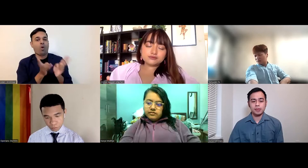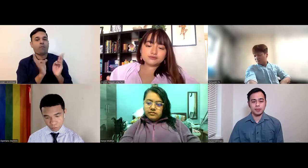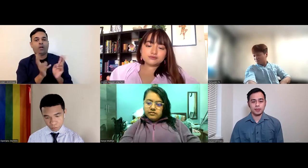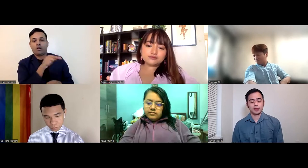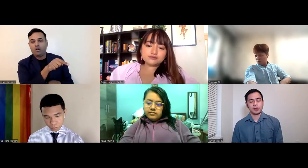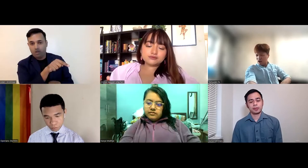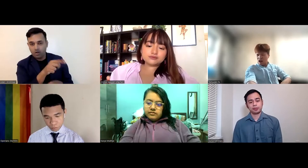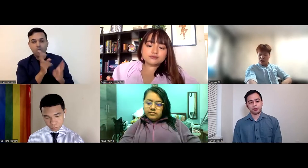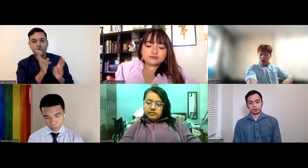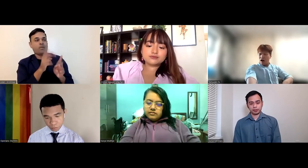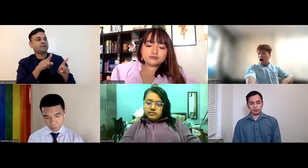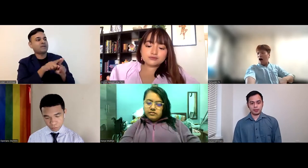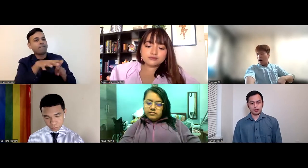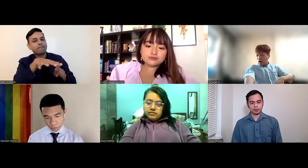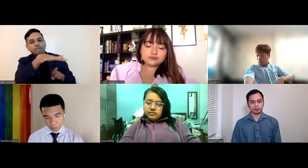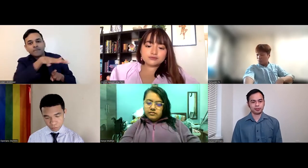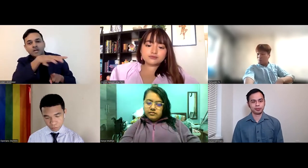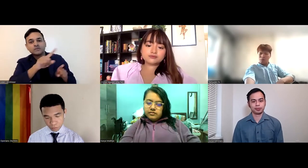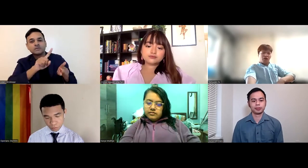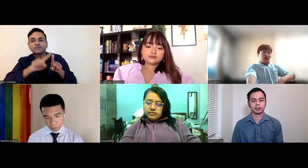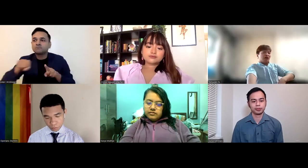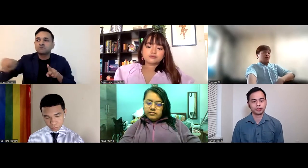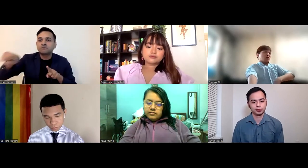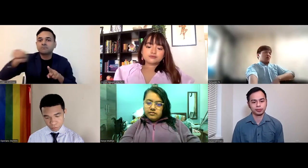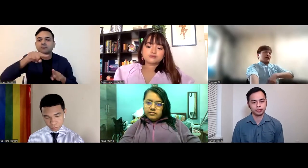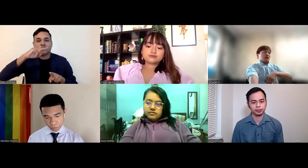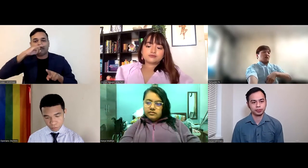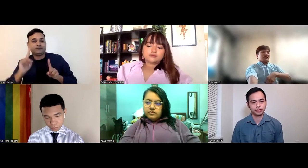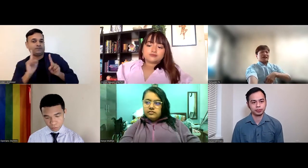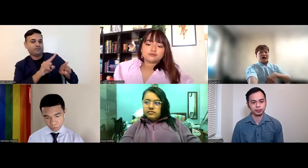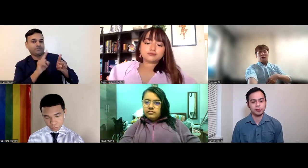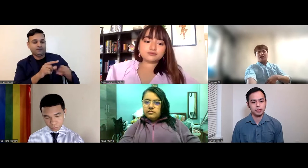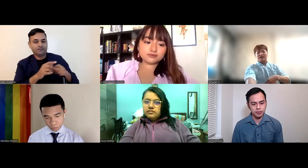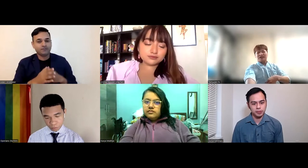even though there were schools I can attend,